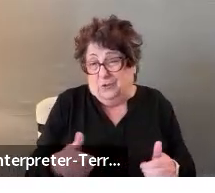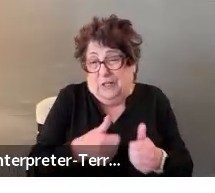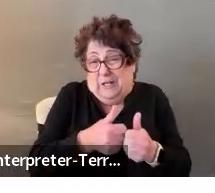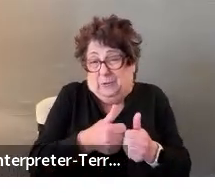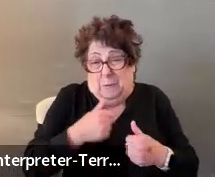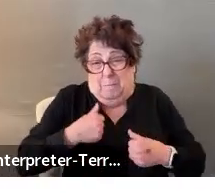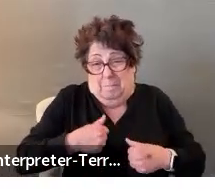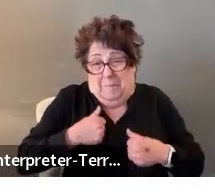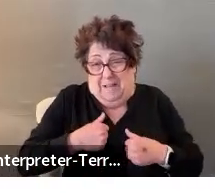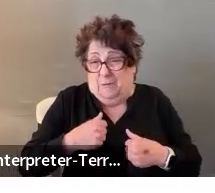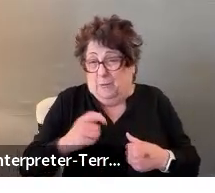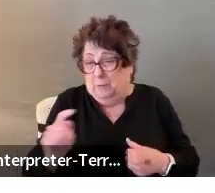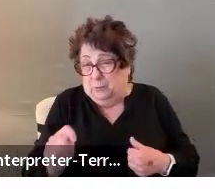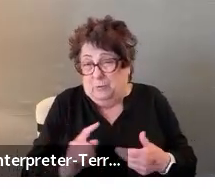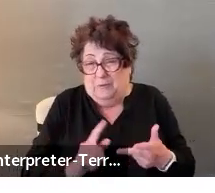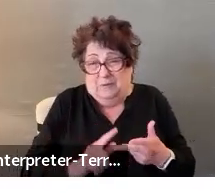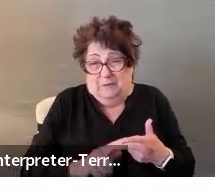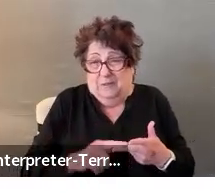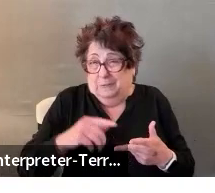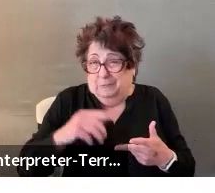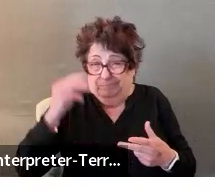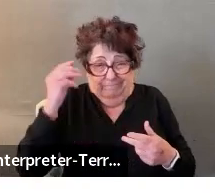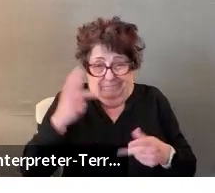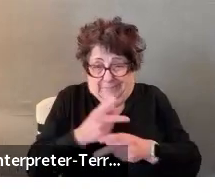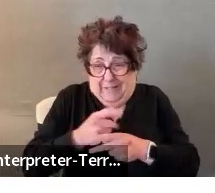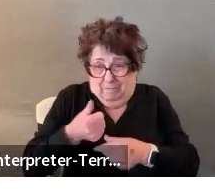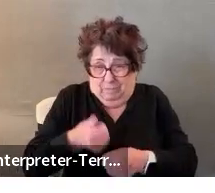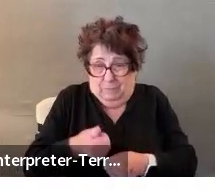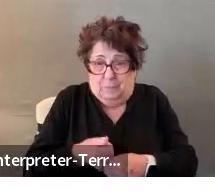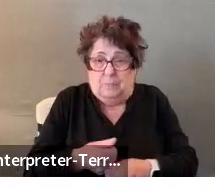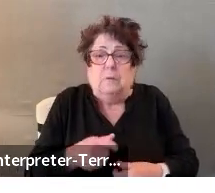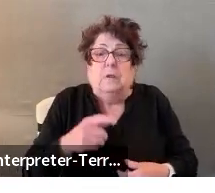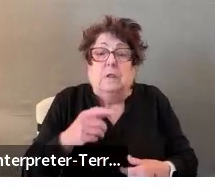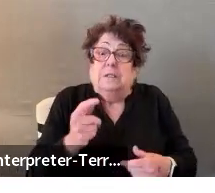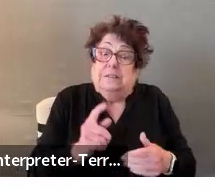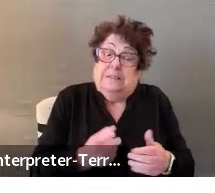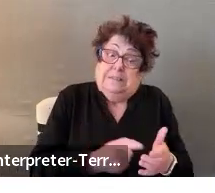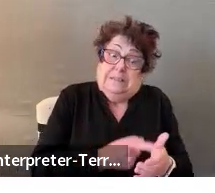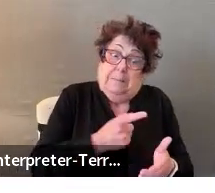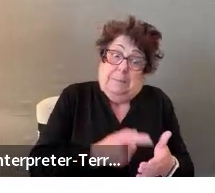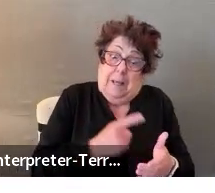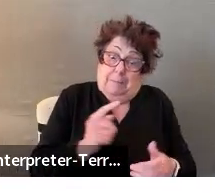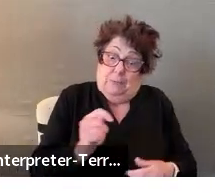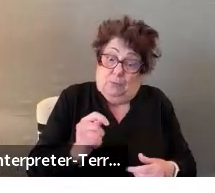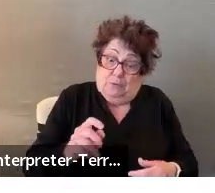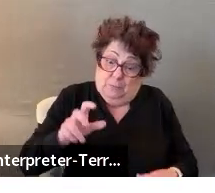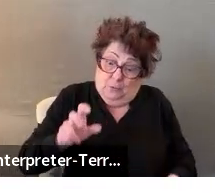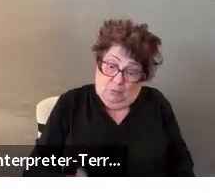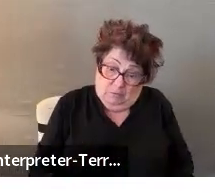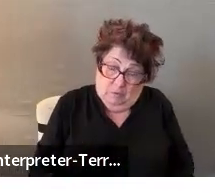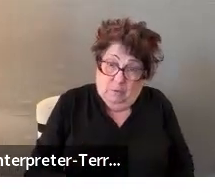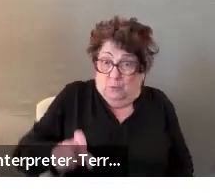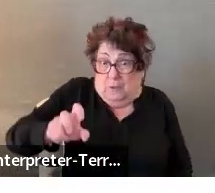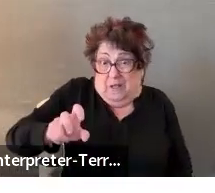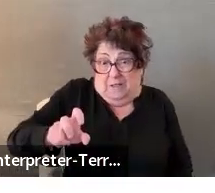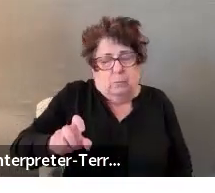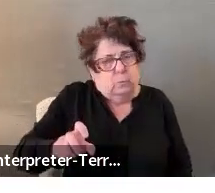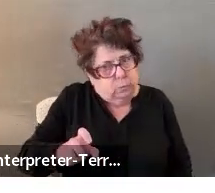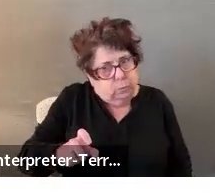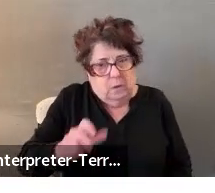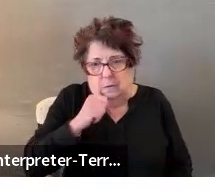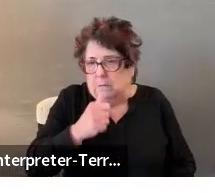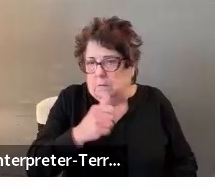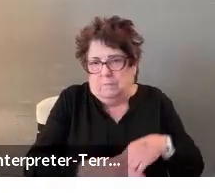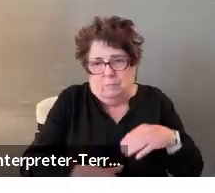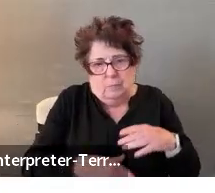Sometimes the toilet height can be too high or too low, which is not only uncomfortable, but can impact balance when getting on and off the